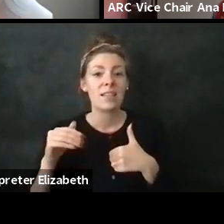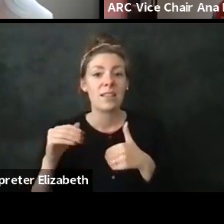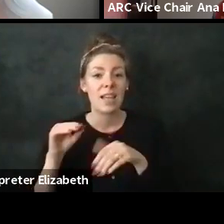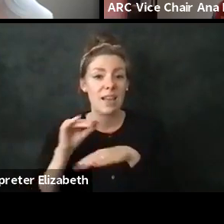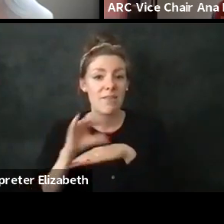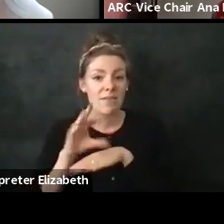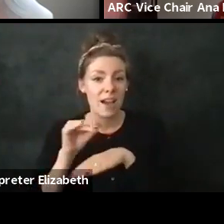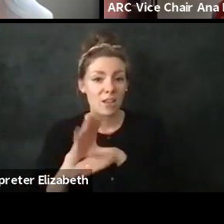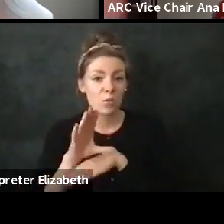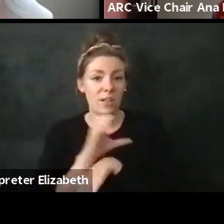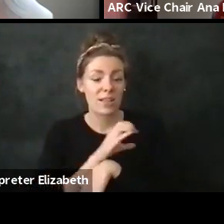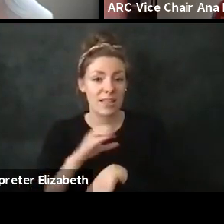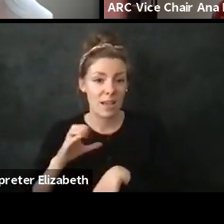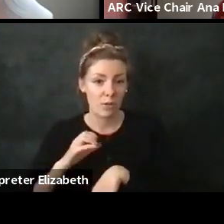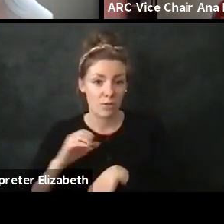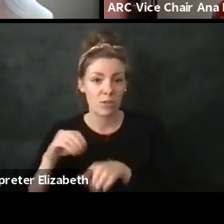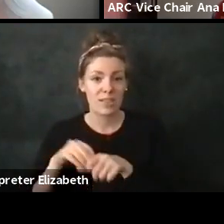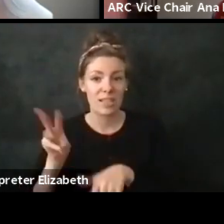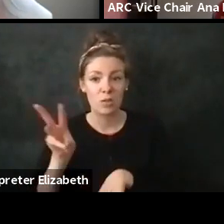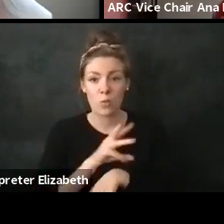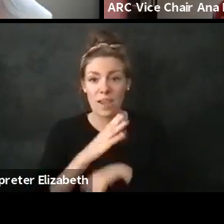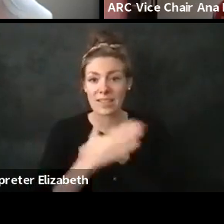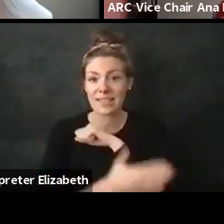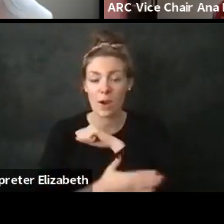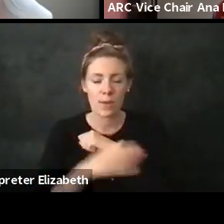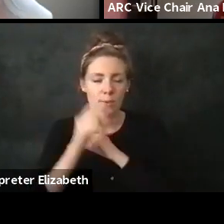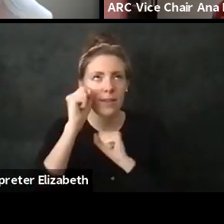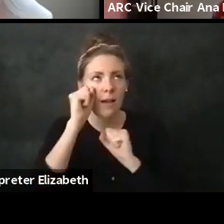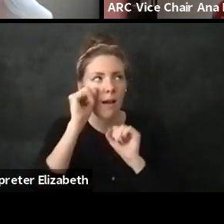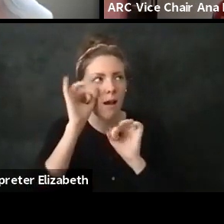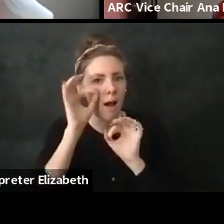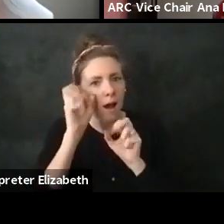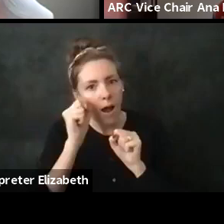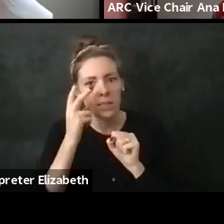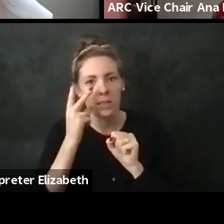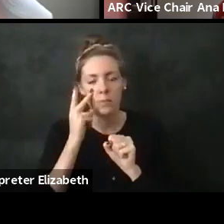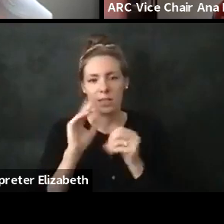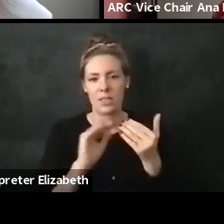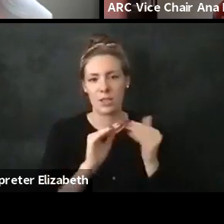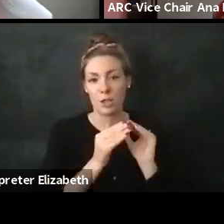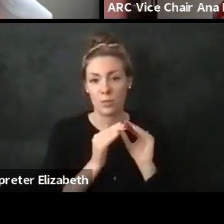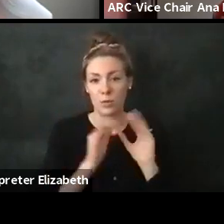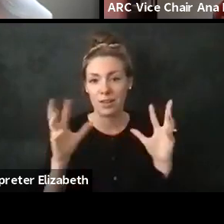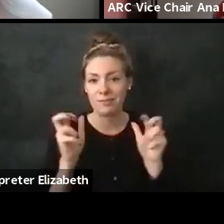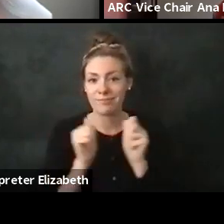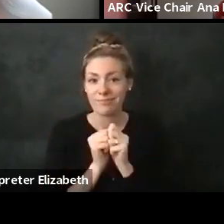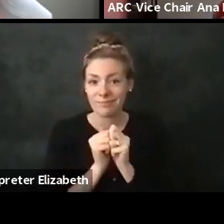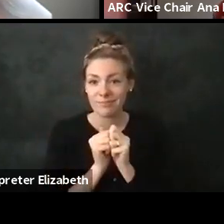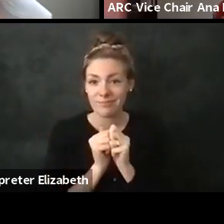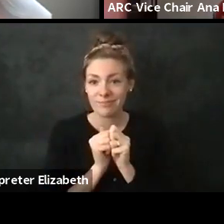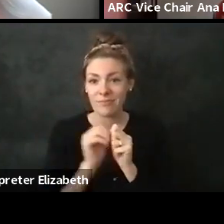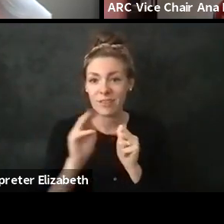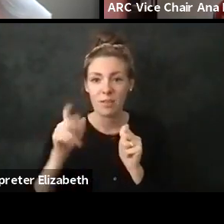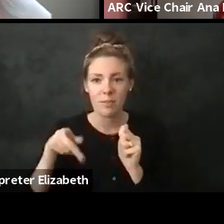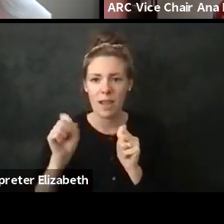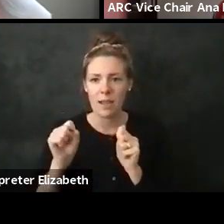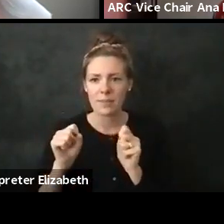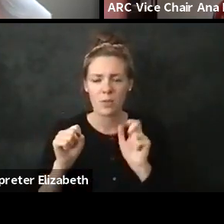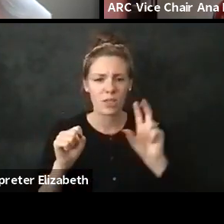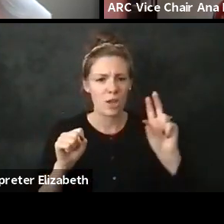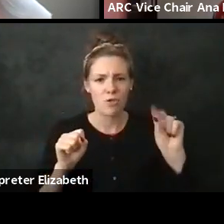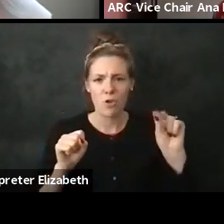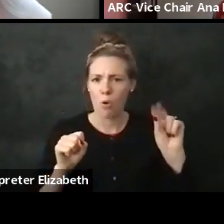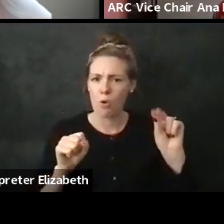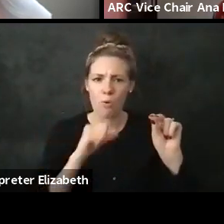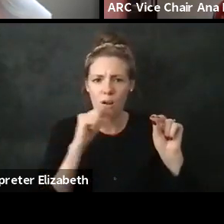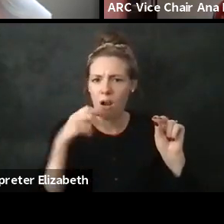districts in West County. And it was awesome to see the community come together. You know, we came in with these draft maps and they're like, nope, don't draw that line at that